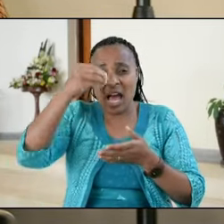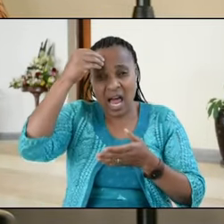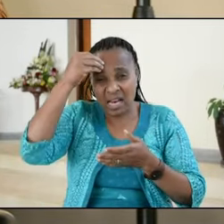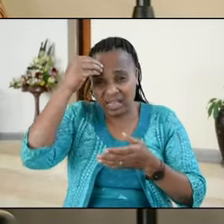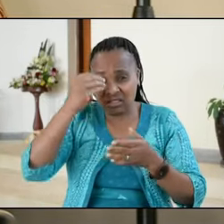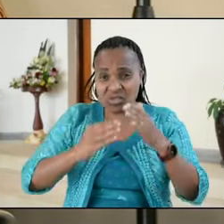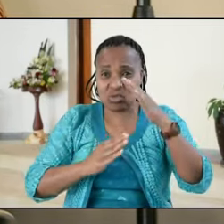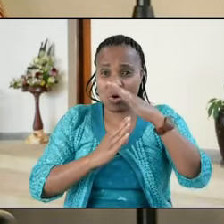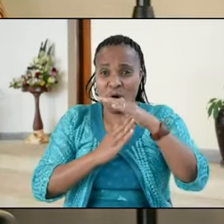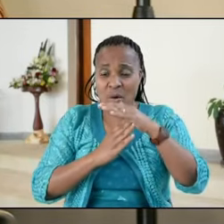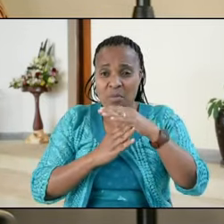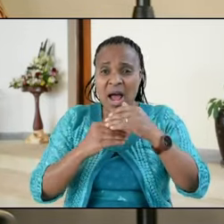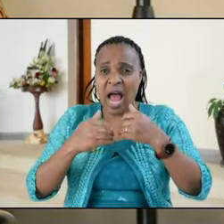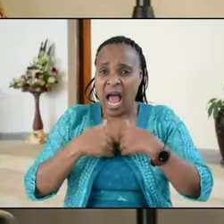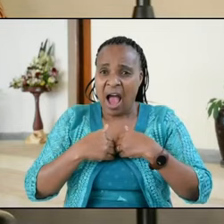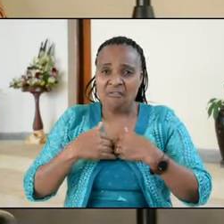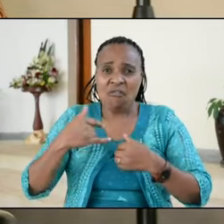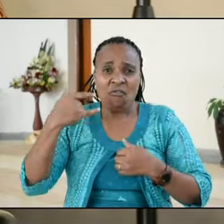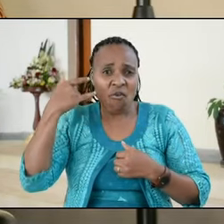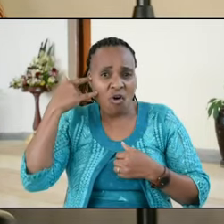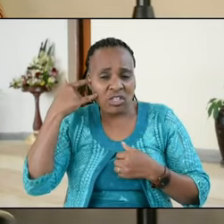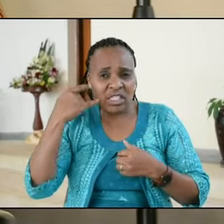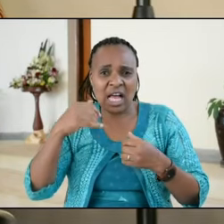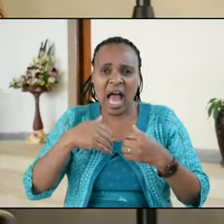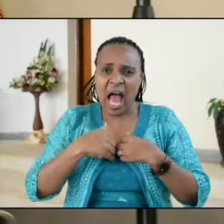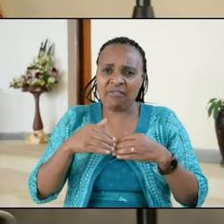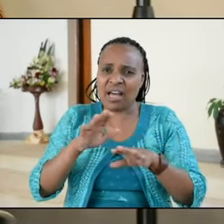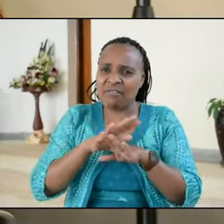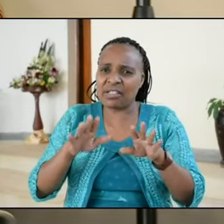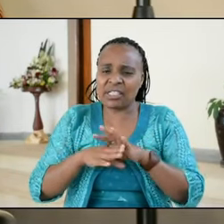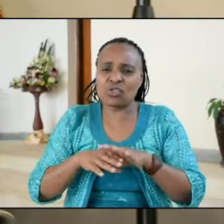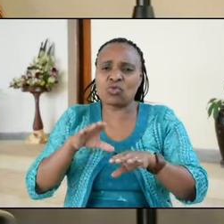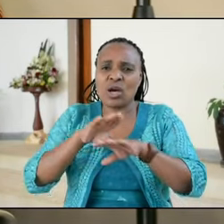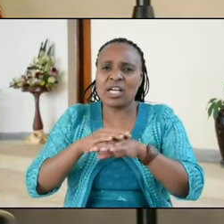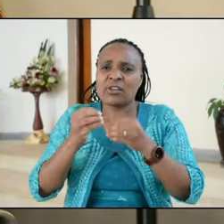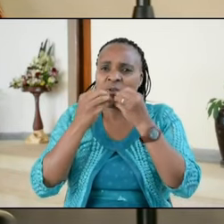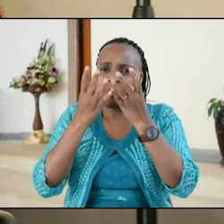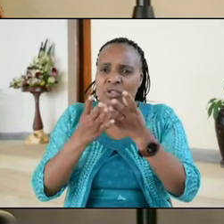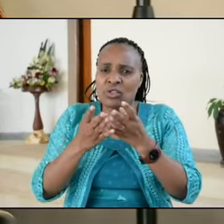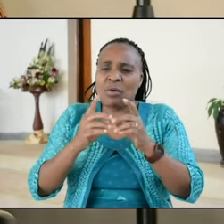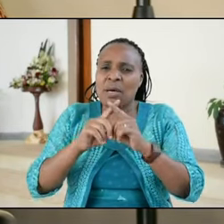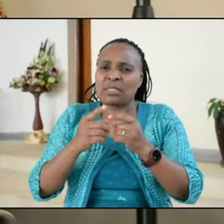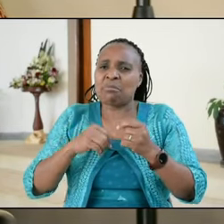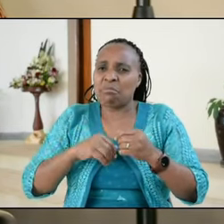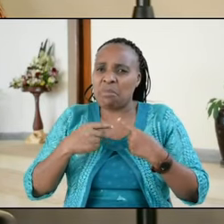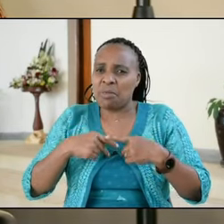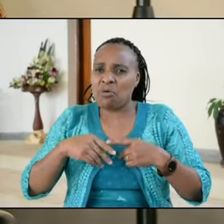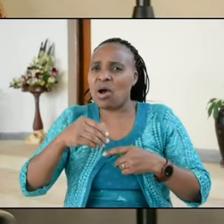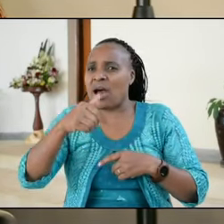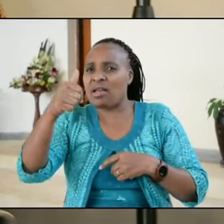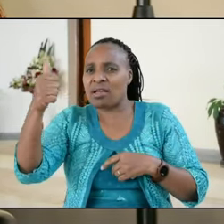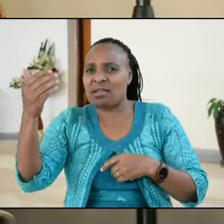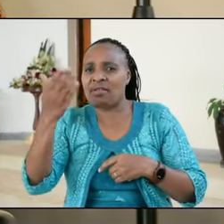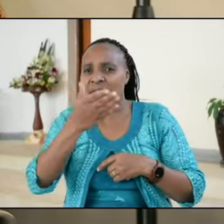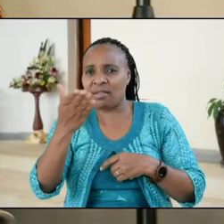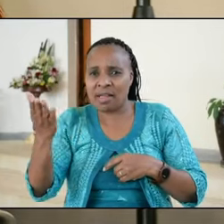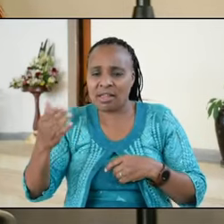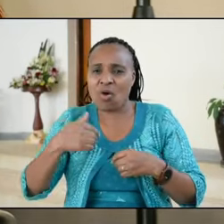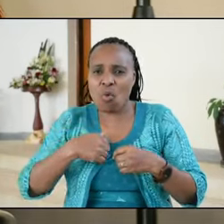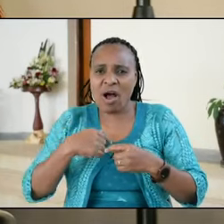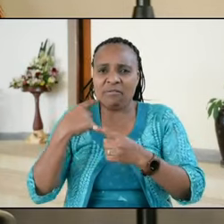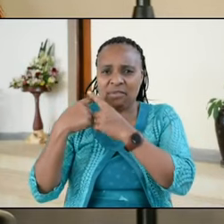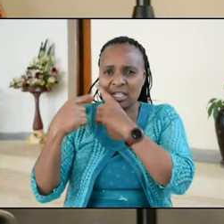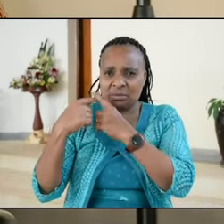have gadgets that we can use to get information. Otherwise, we'll just be people who are intelligent and get maybe A in CRE